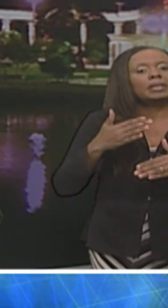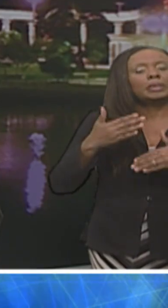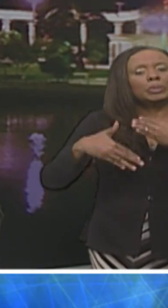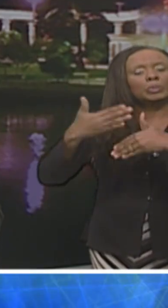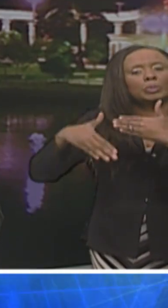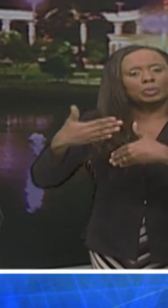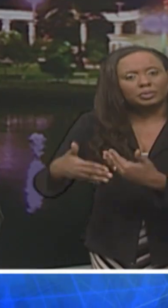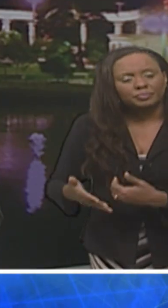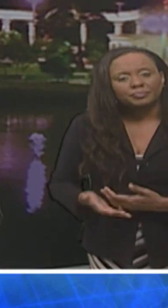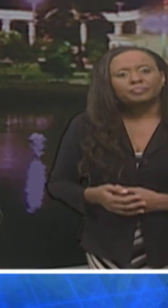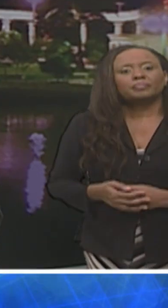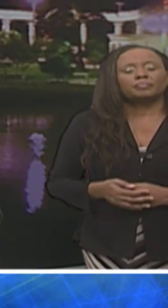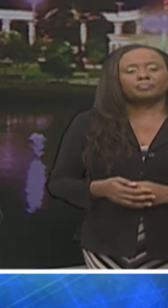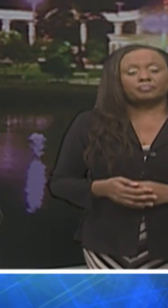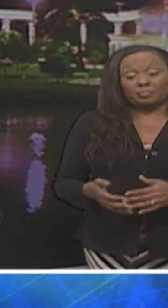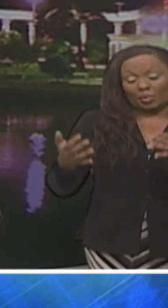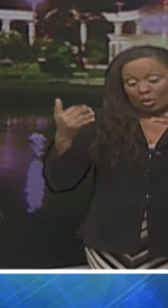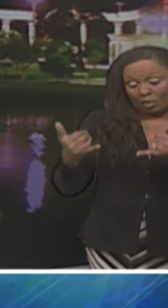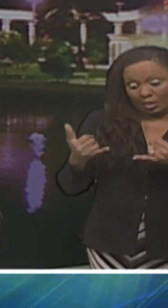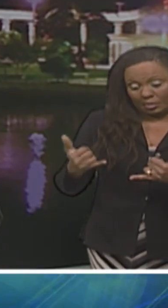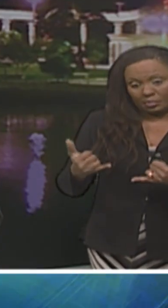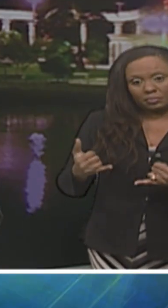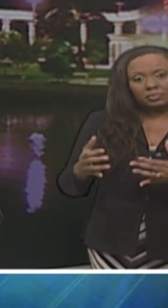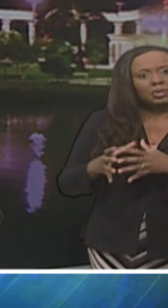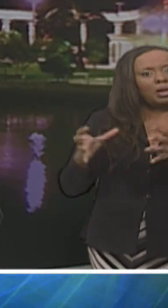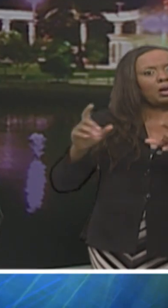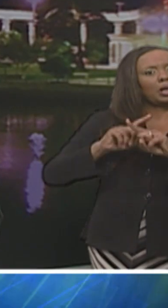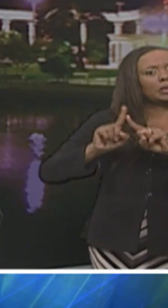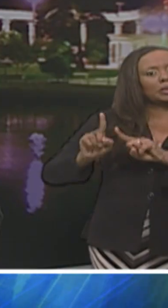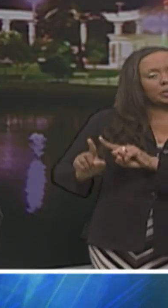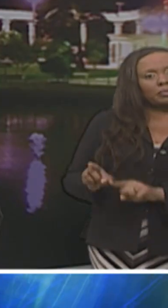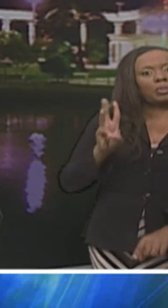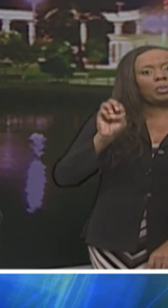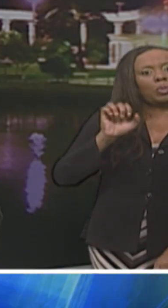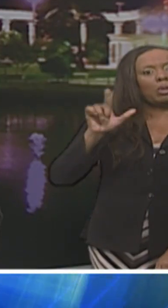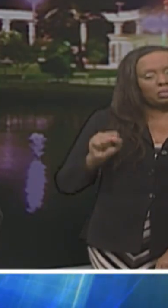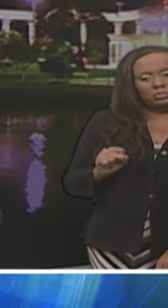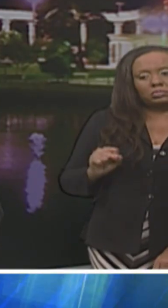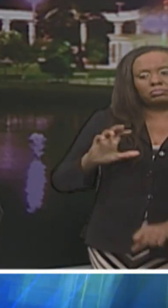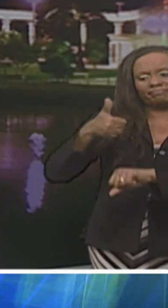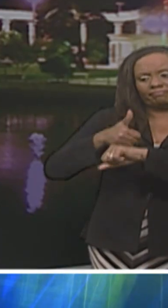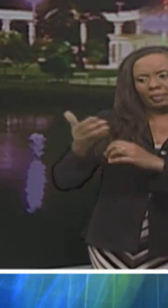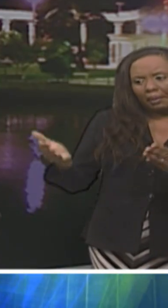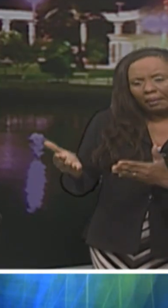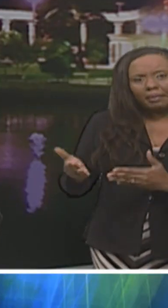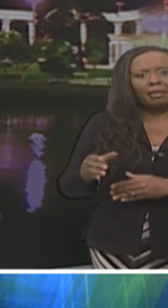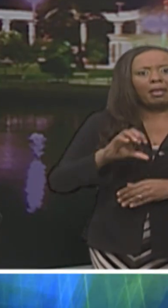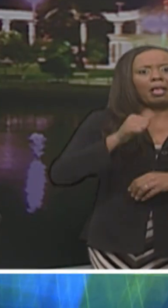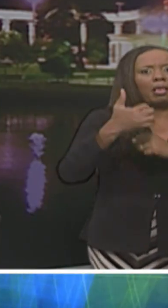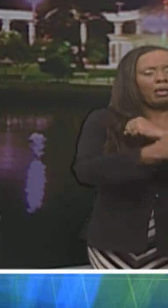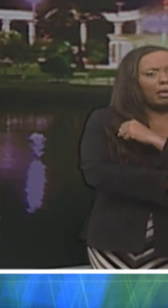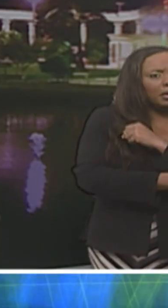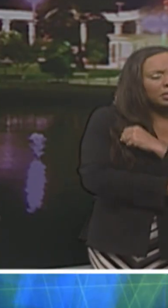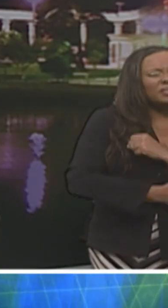globally, based on the fact that quite a number of injection wells have been done both locally and elsewhere, we are not